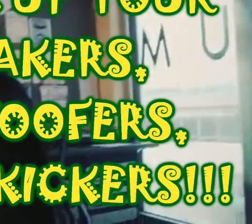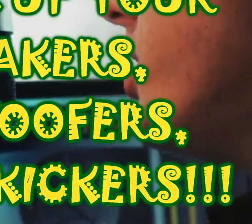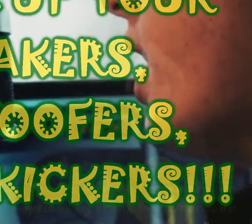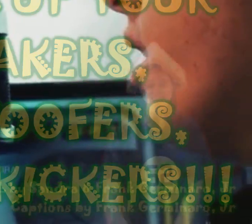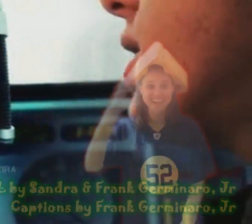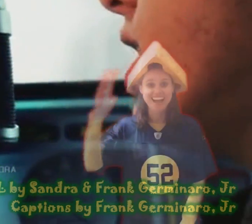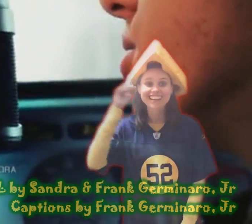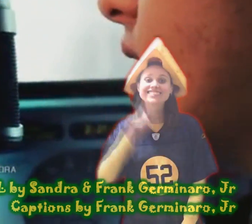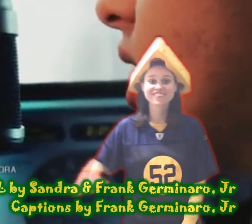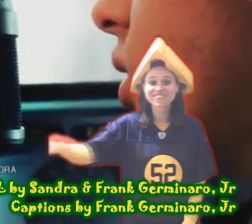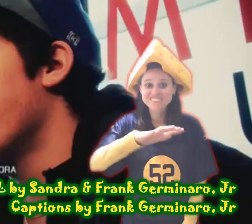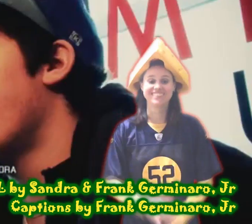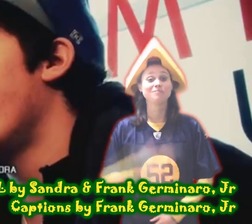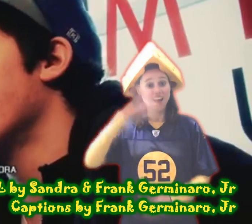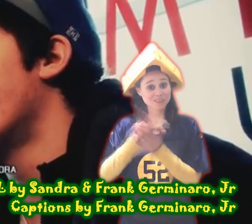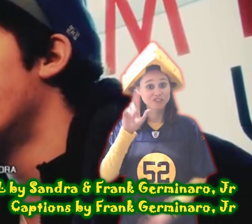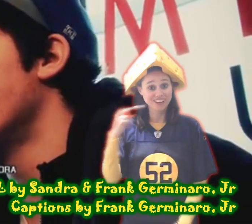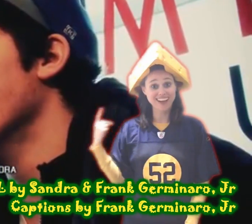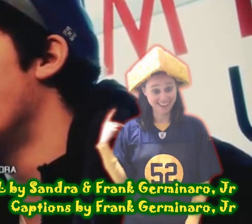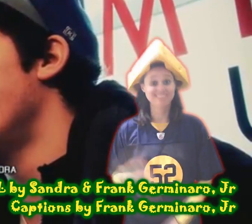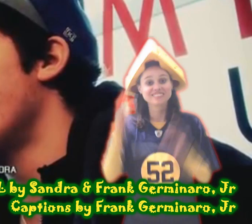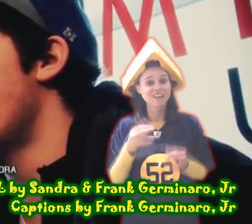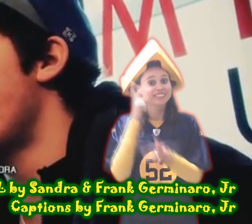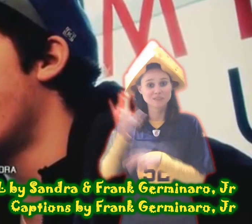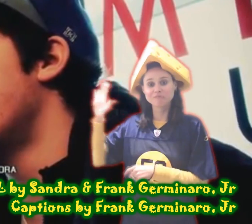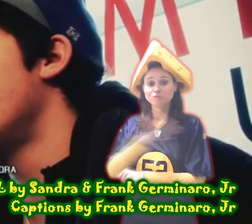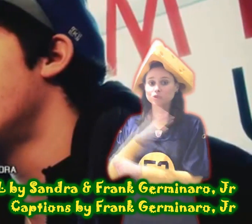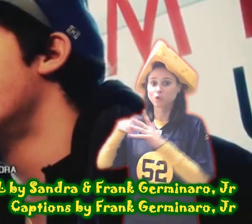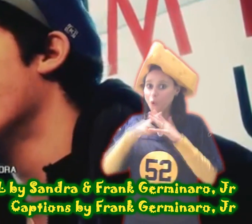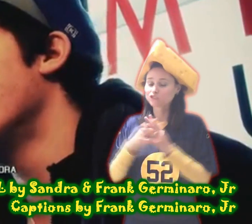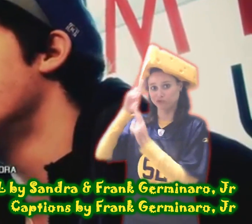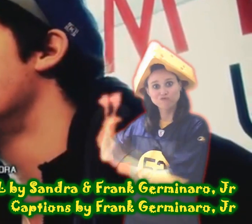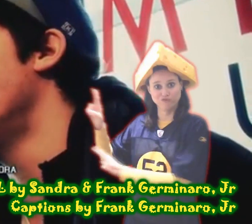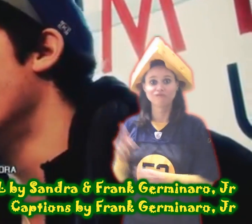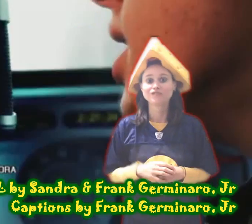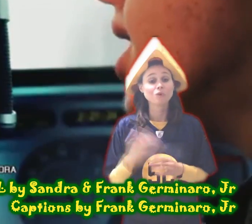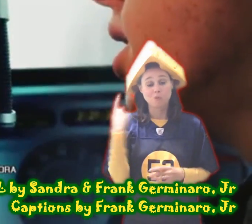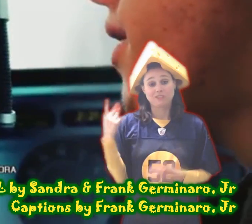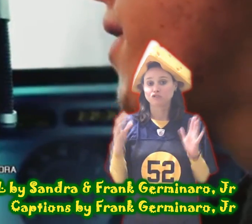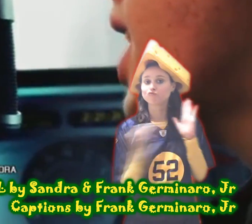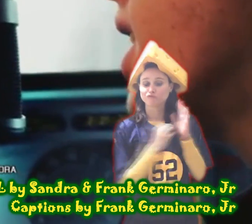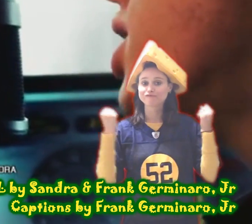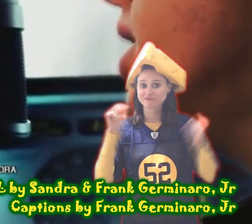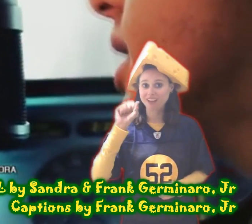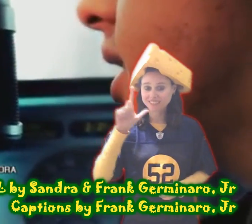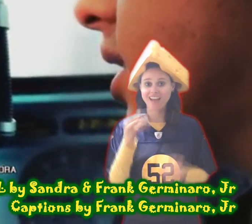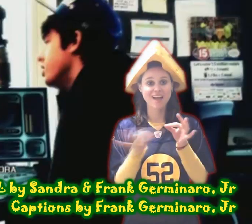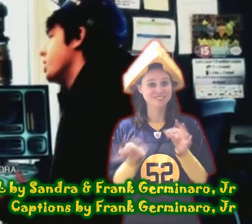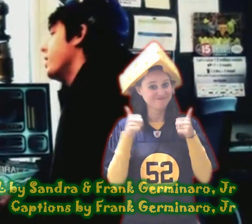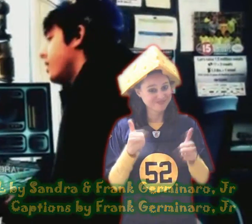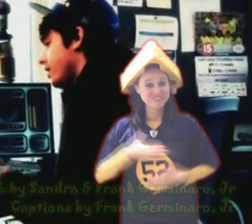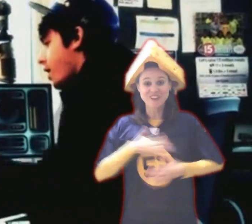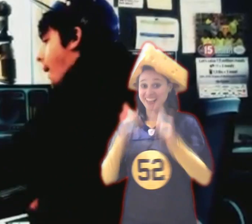What's up, y'all? You tuned into Higher Education Radio. Right now we got a request for a brand new song by my guys Sean Smart and Sleepy entitled Fly Like a